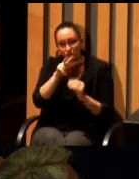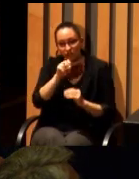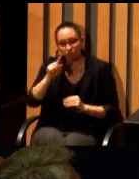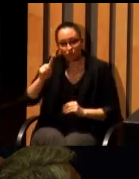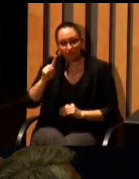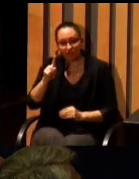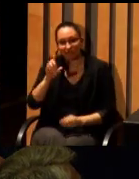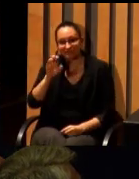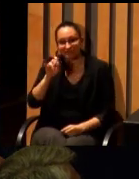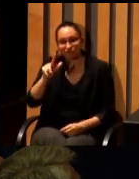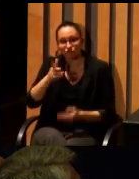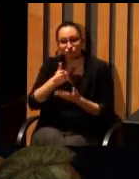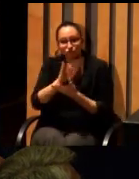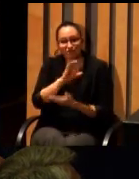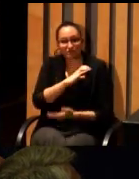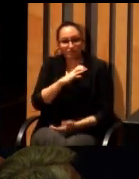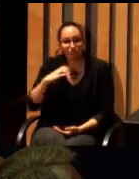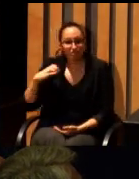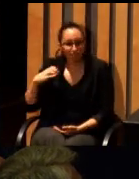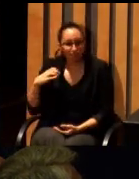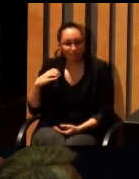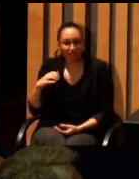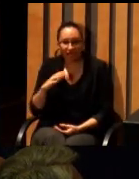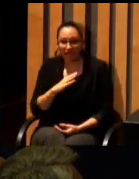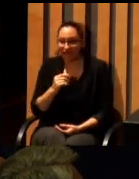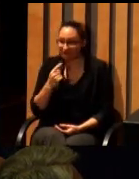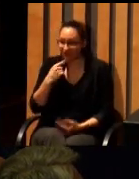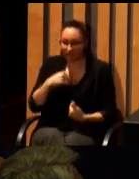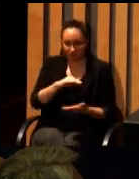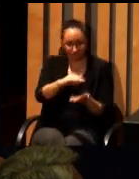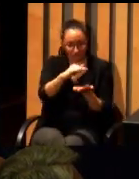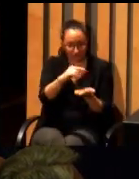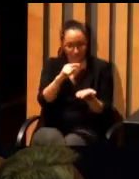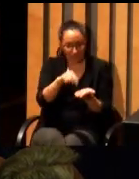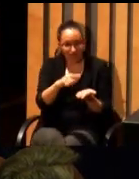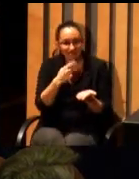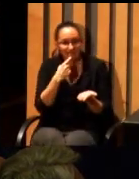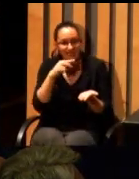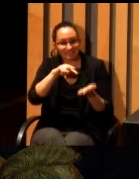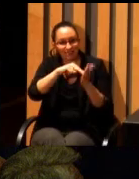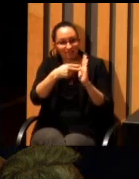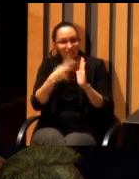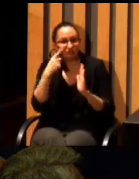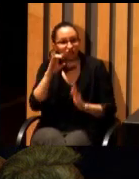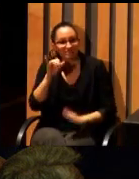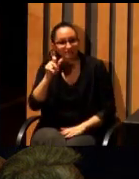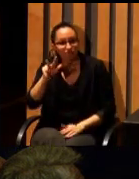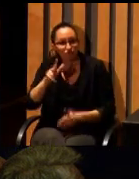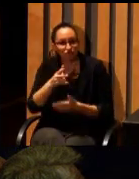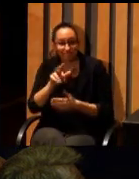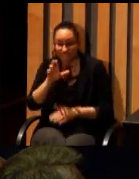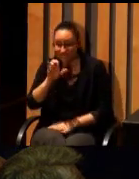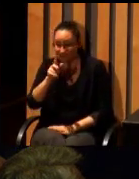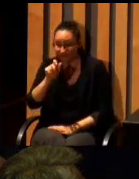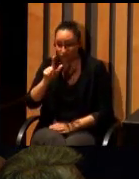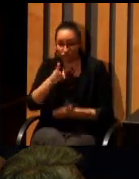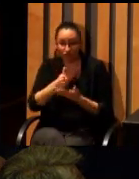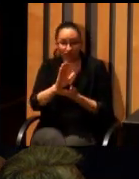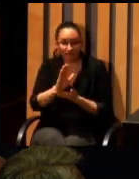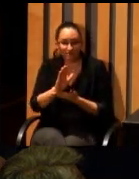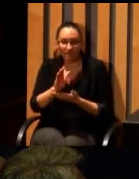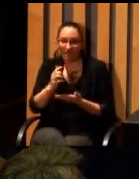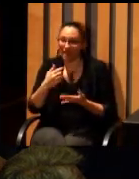and all this body of knowledge that says this is a civil rights violation. So I don't understand why all of